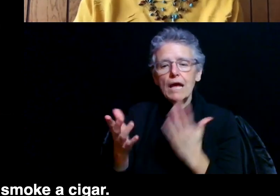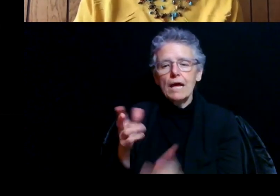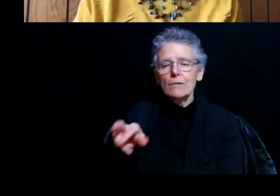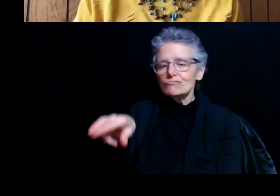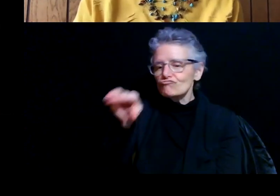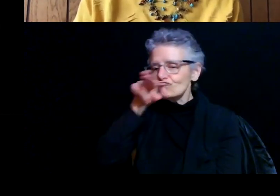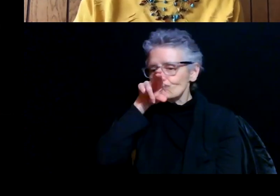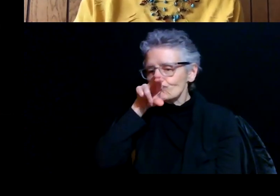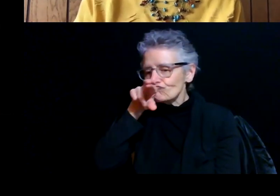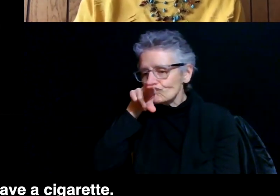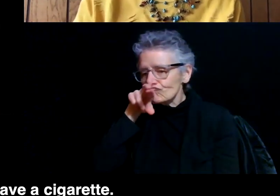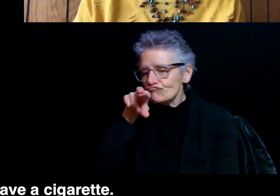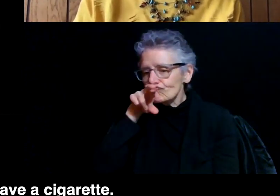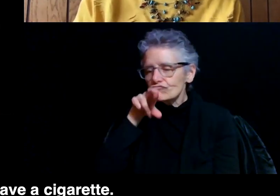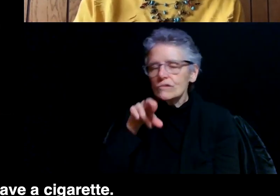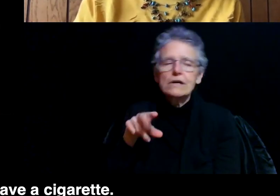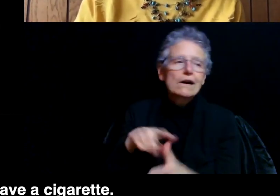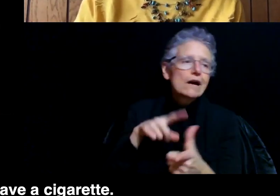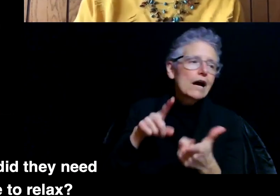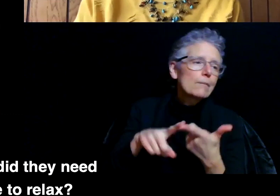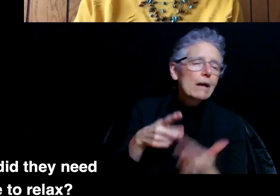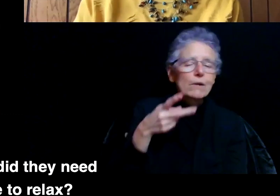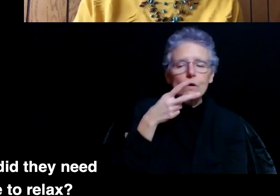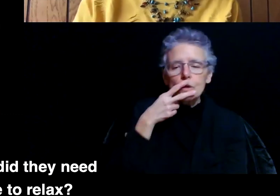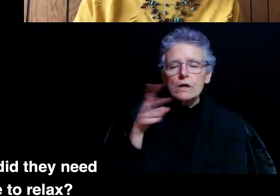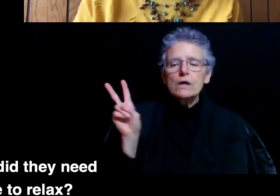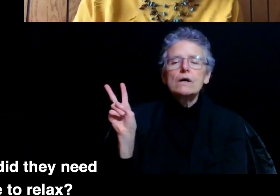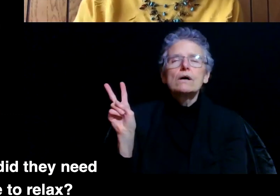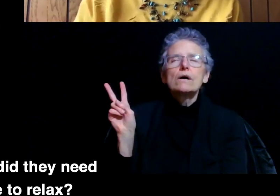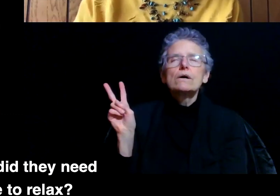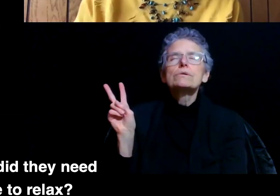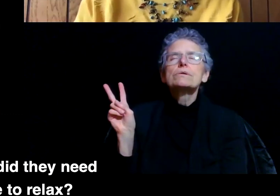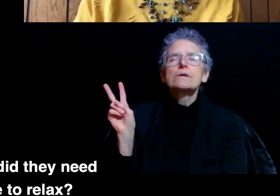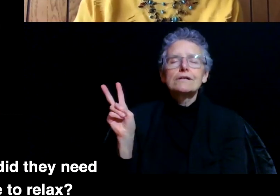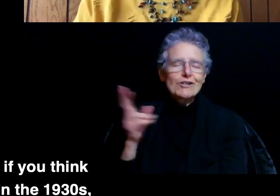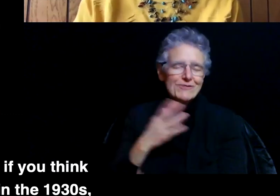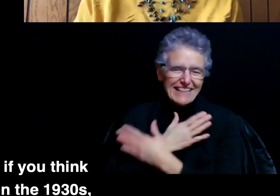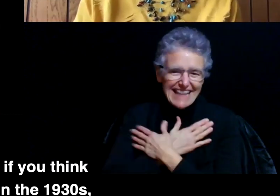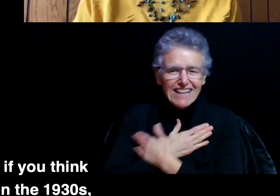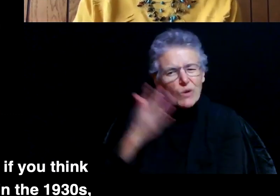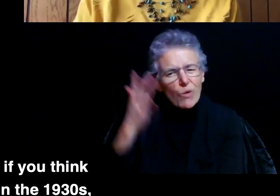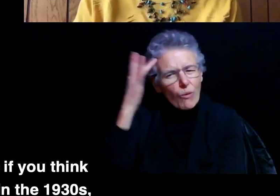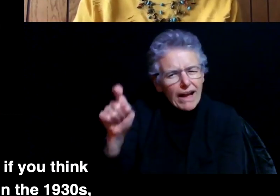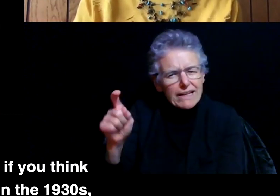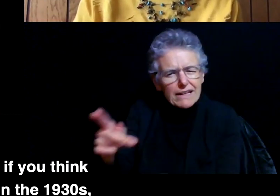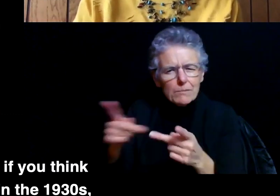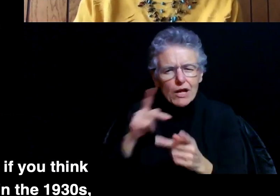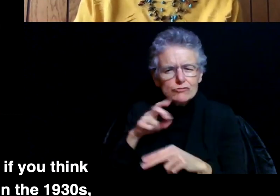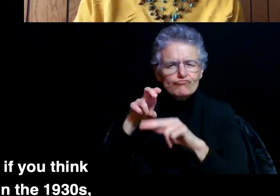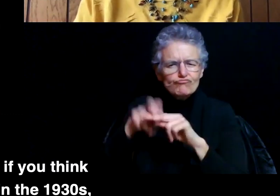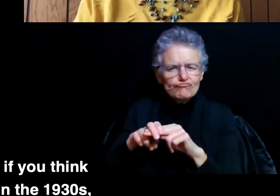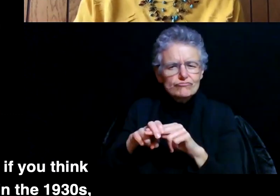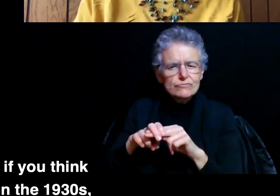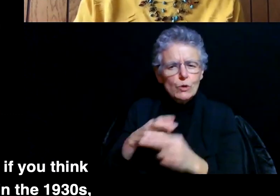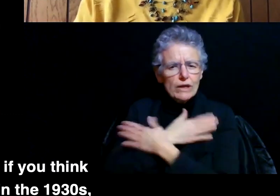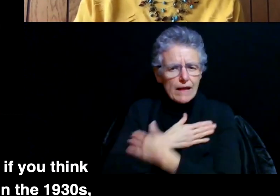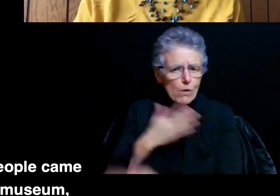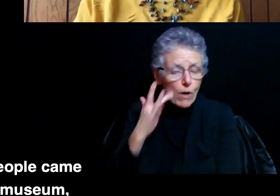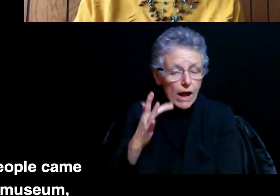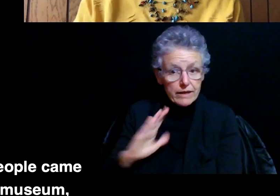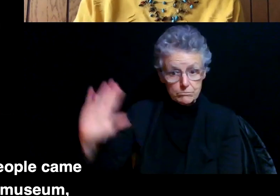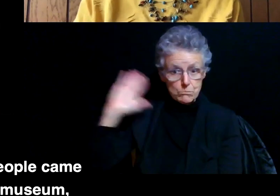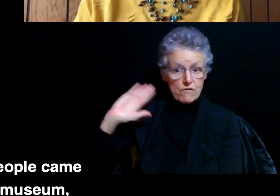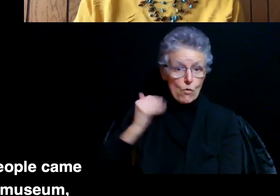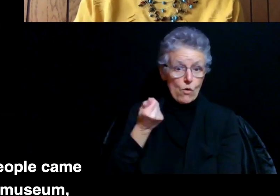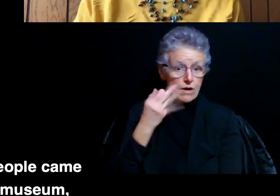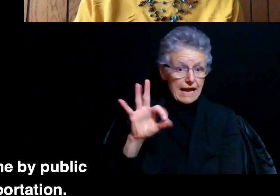cigar, have a cigarette. And why did they need a place to relax? Because if you think about it, in the 1930s, when